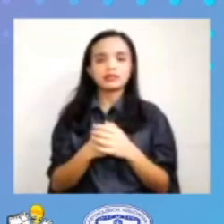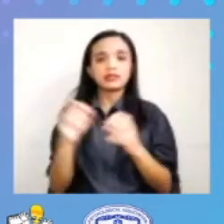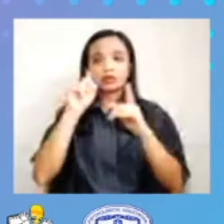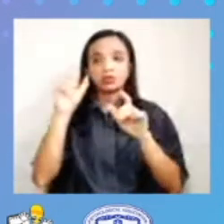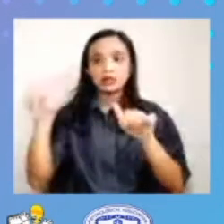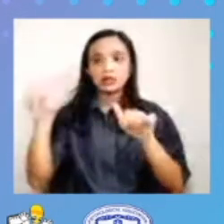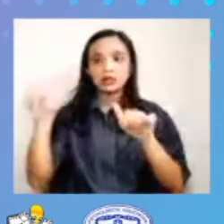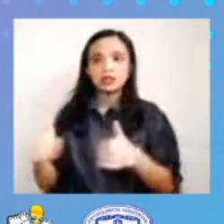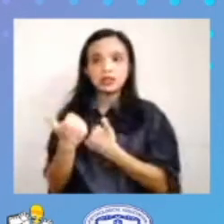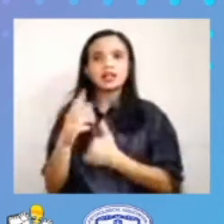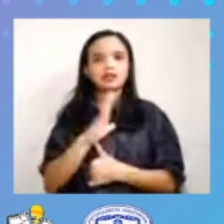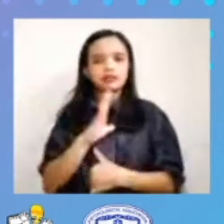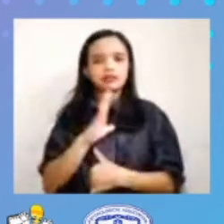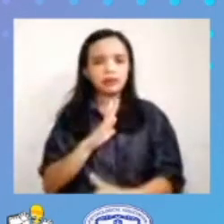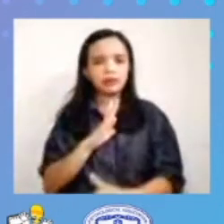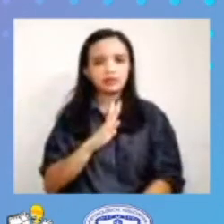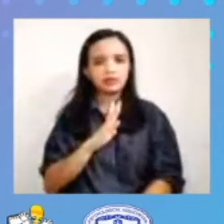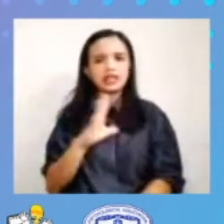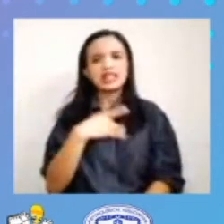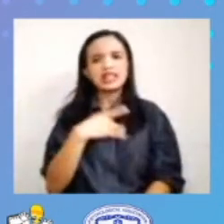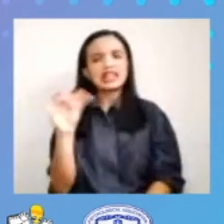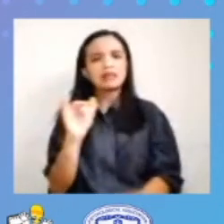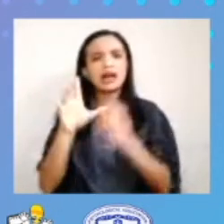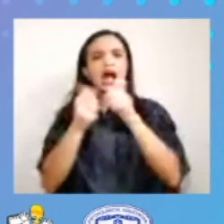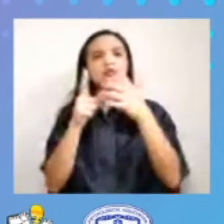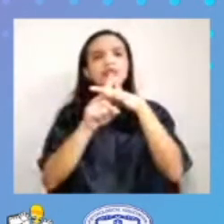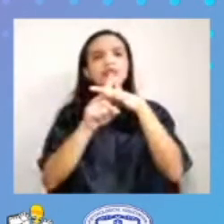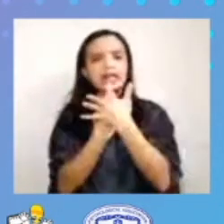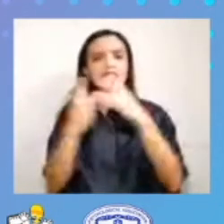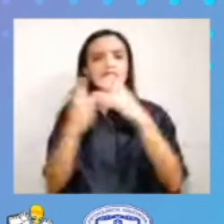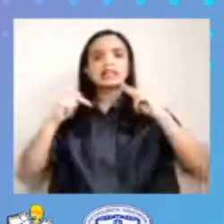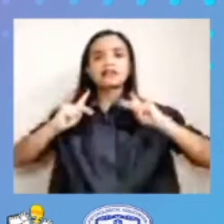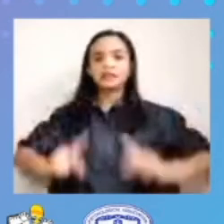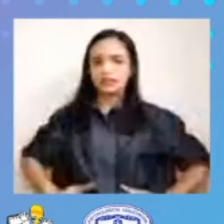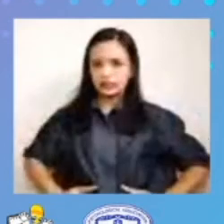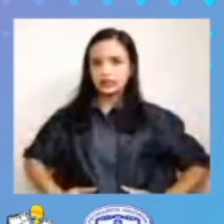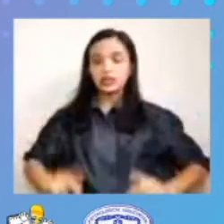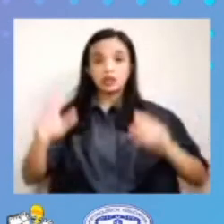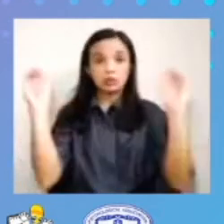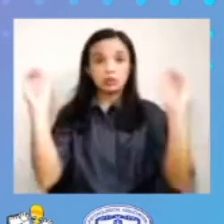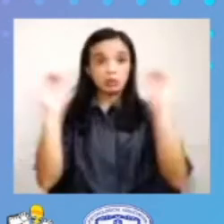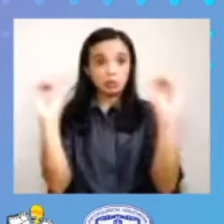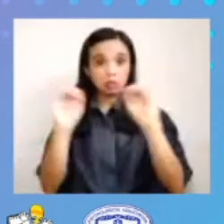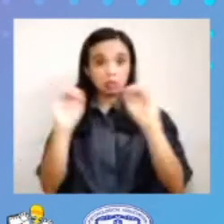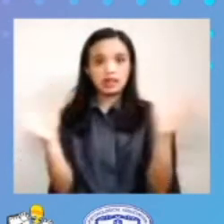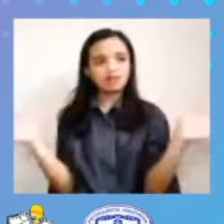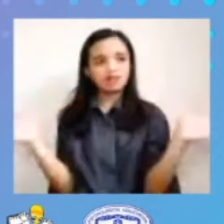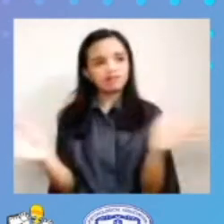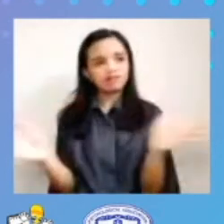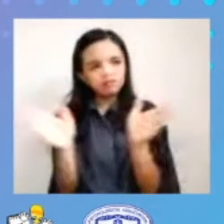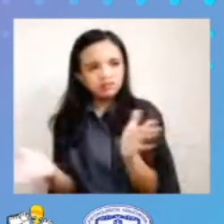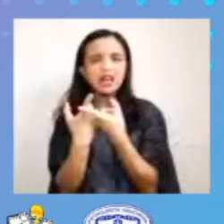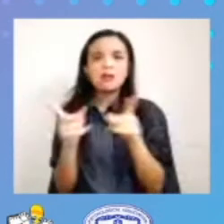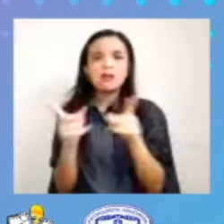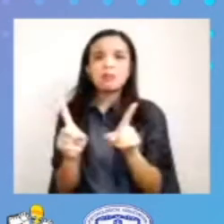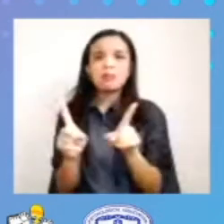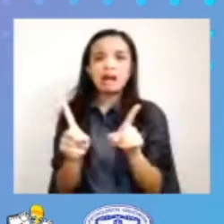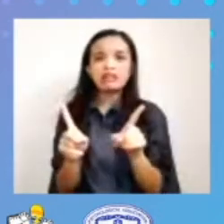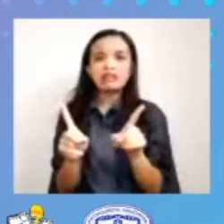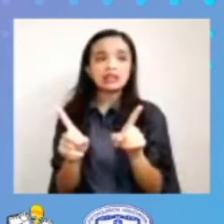of the challenge is to really challenge ourselves, to push ourselves. So ang kailangan po gawin is to really treat it as